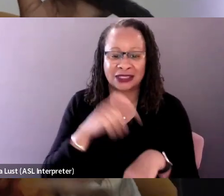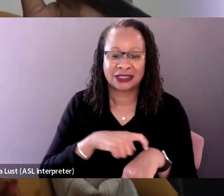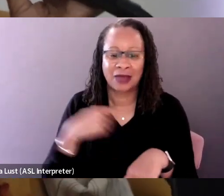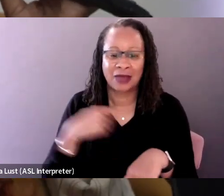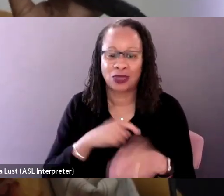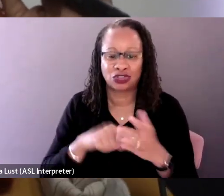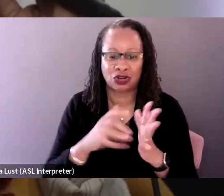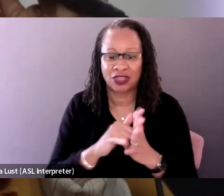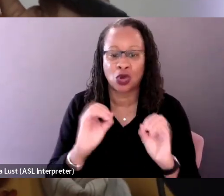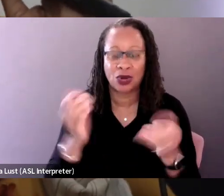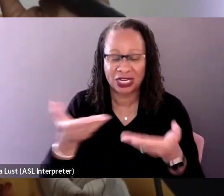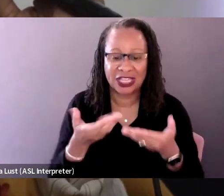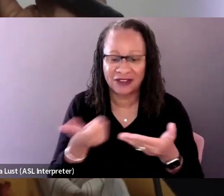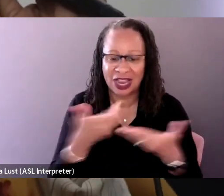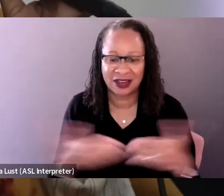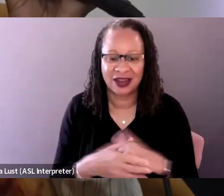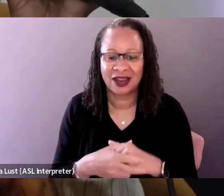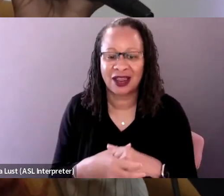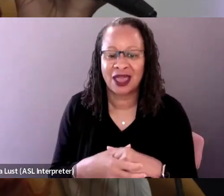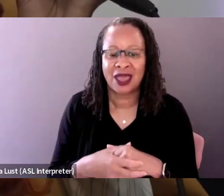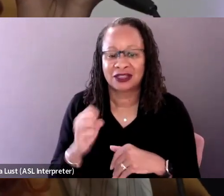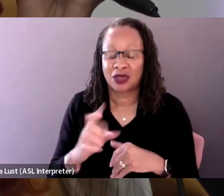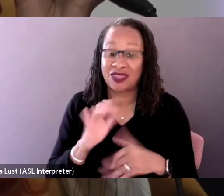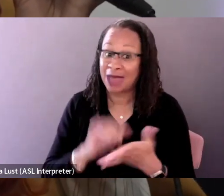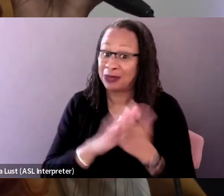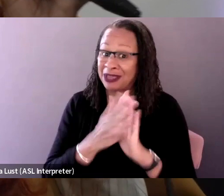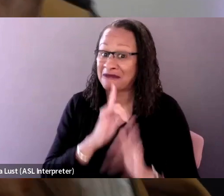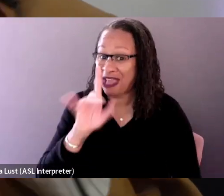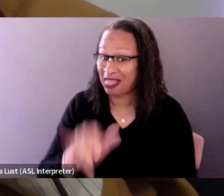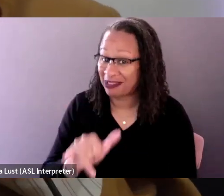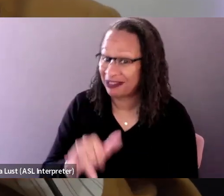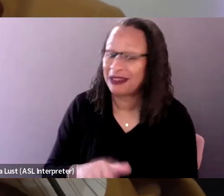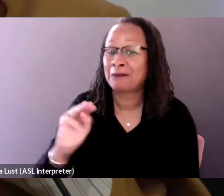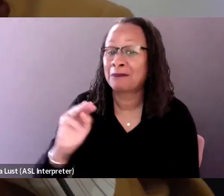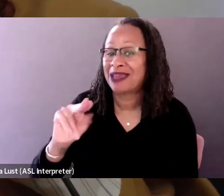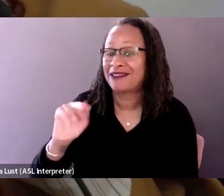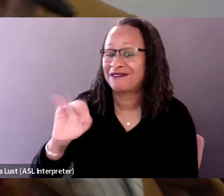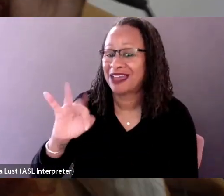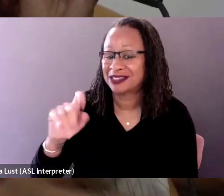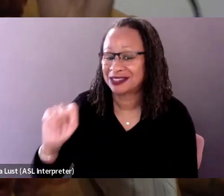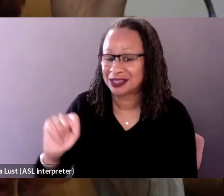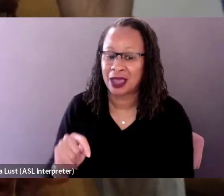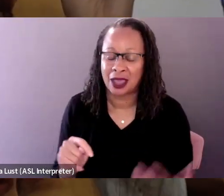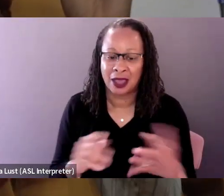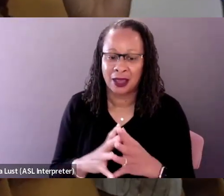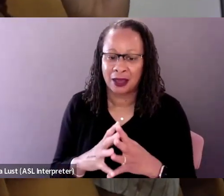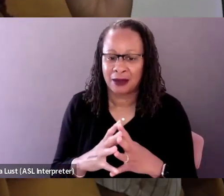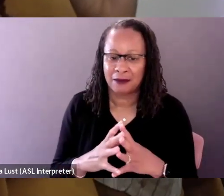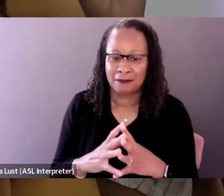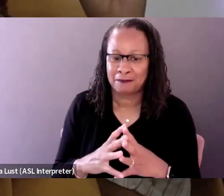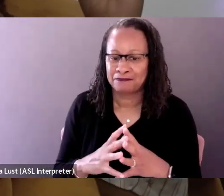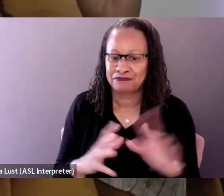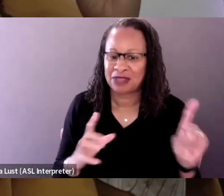And eventually he like manifested that into reality. And so I very much, in the beginning of the project, Getty heard me being like, we need as many